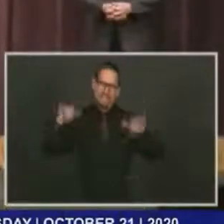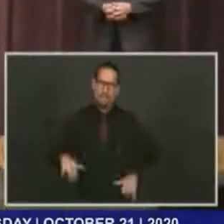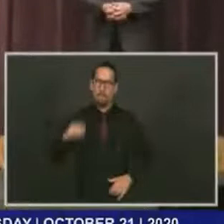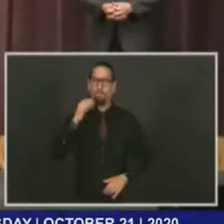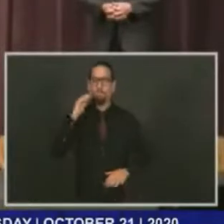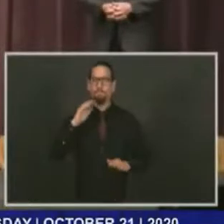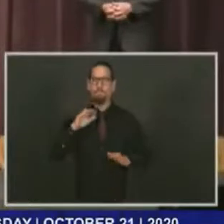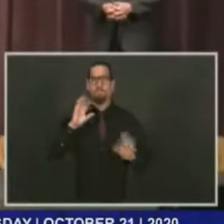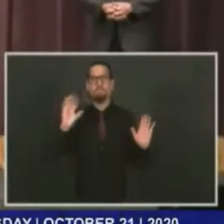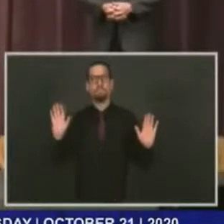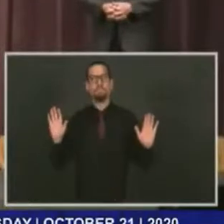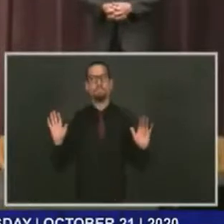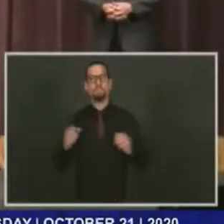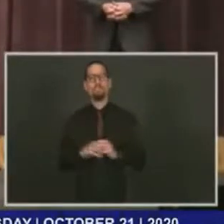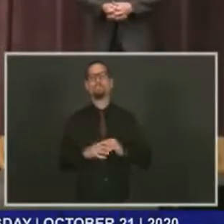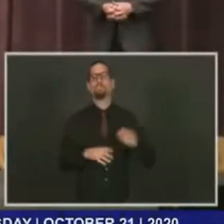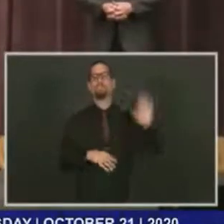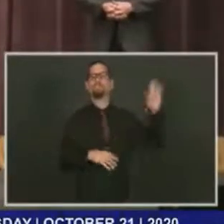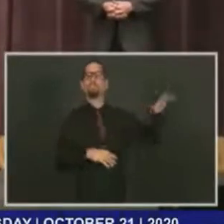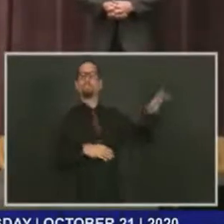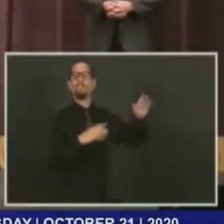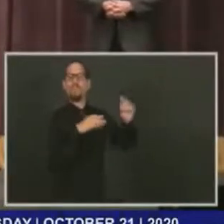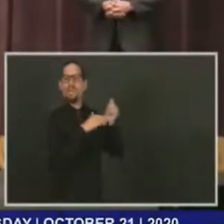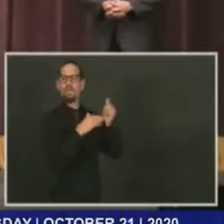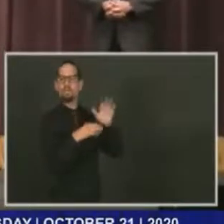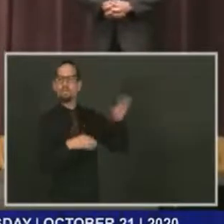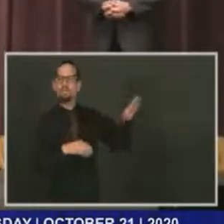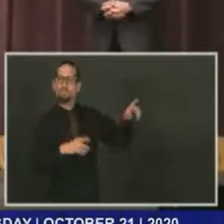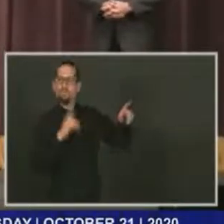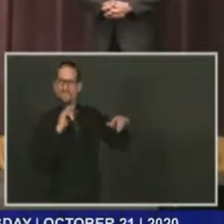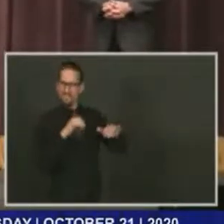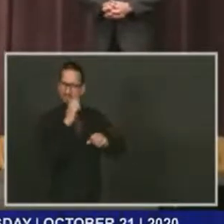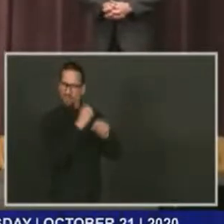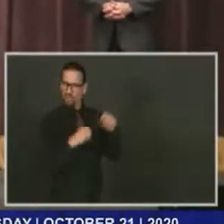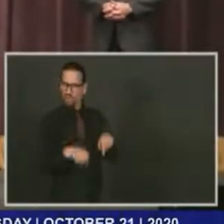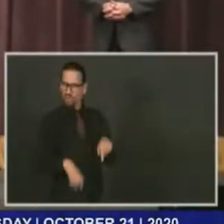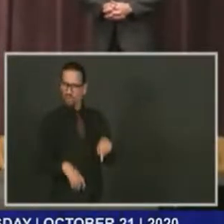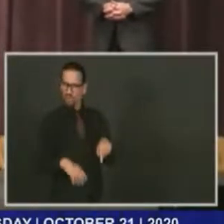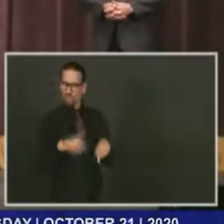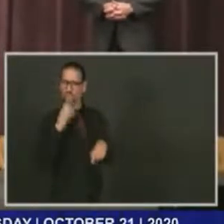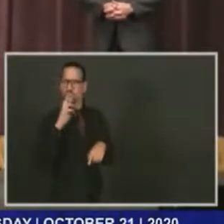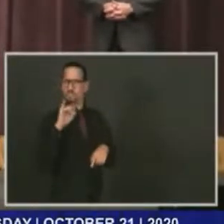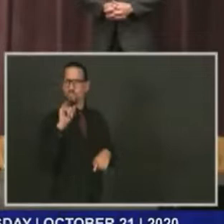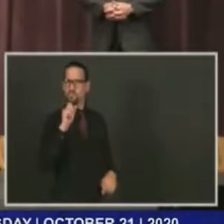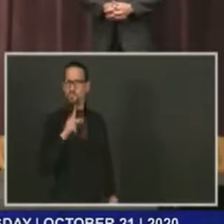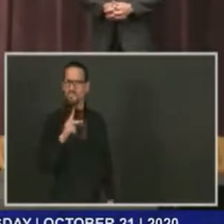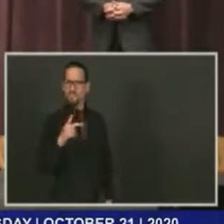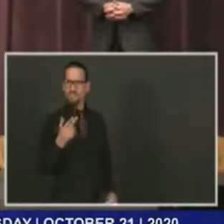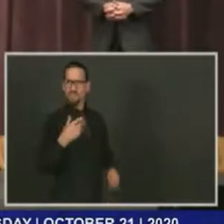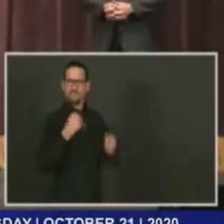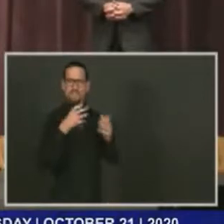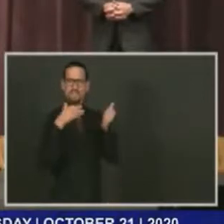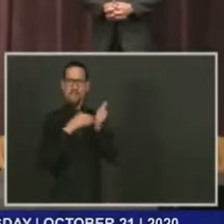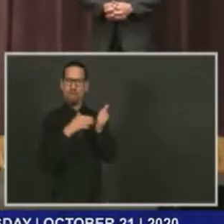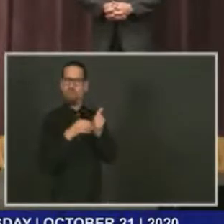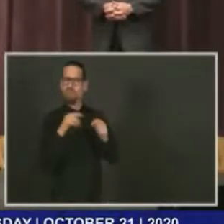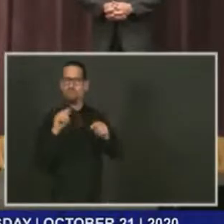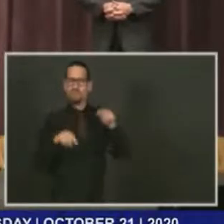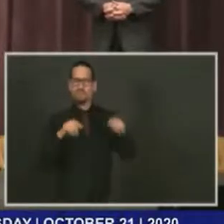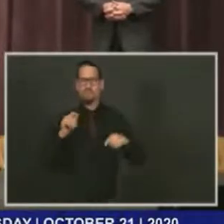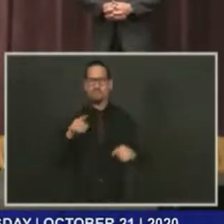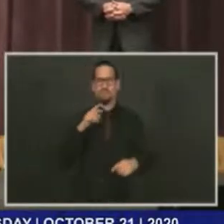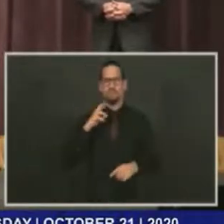as of this morning, COVID exit strategy, which is run by a consortium of universities and public health agencies, reported that Rhode